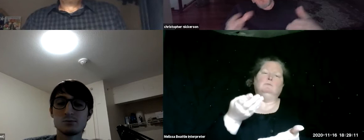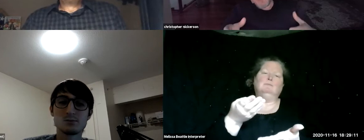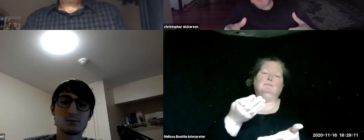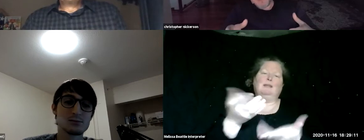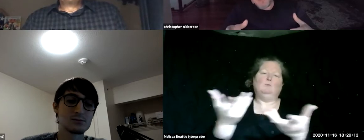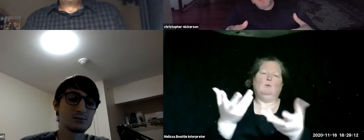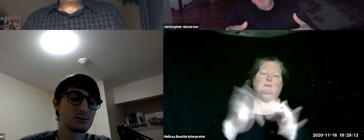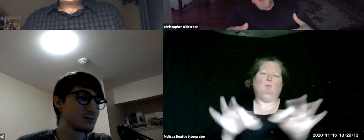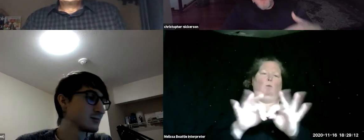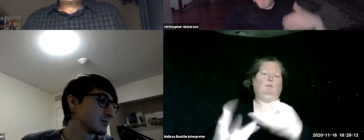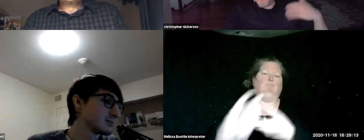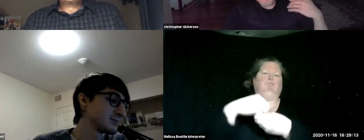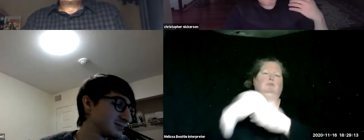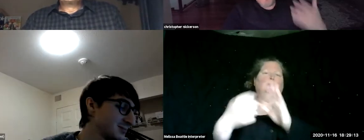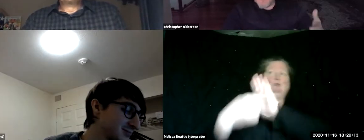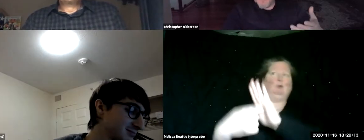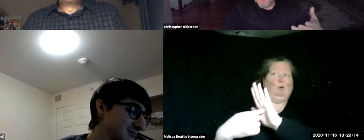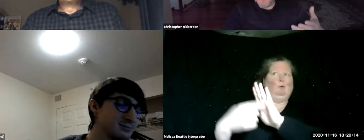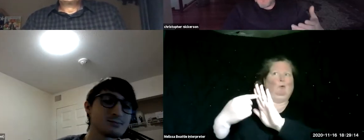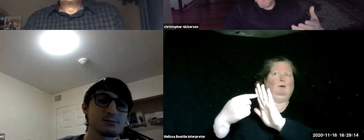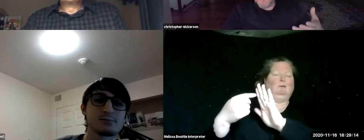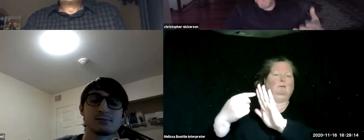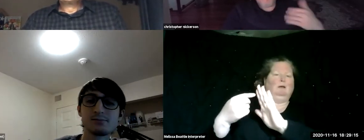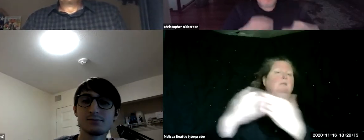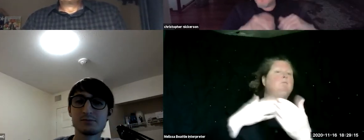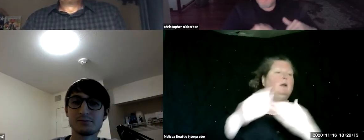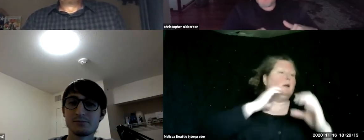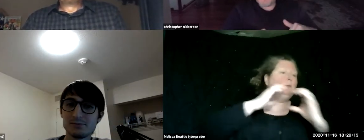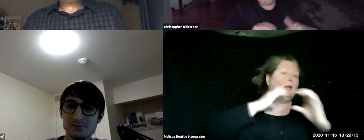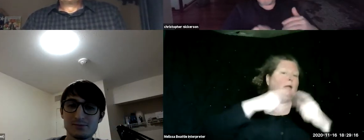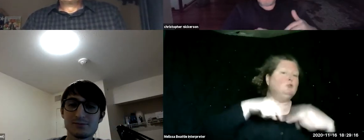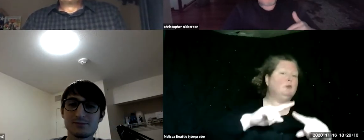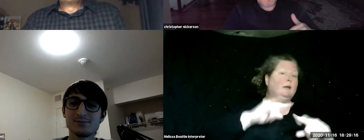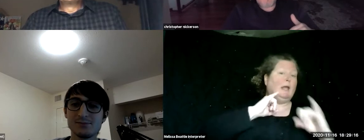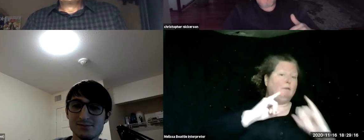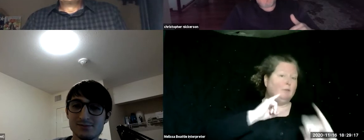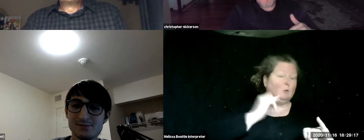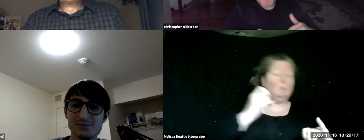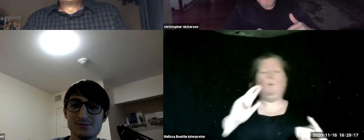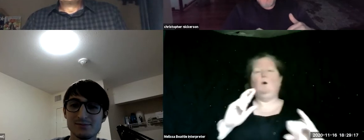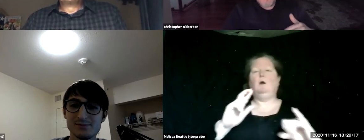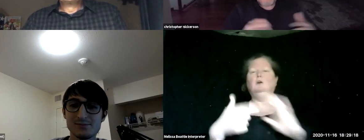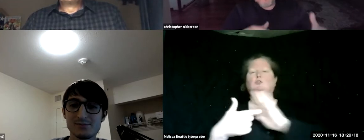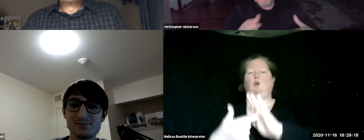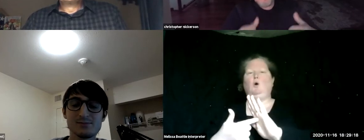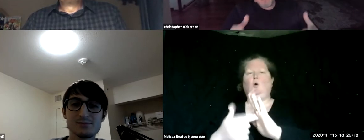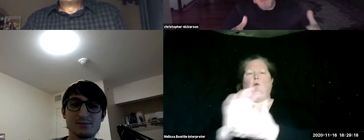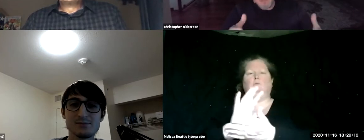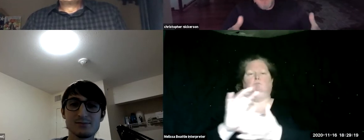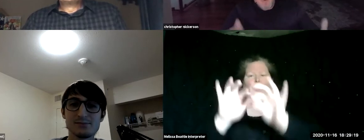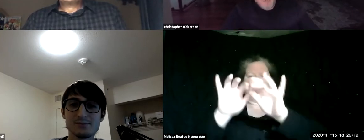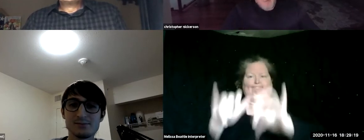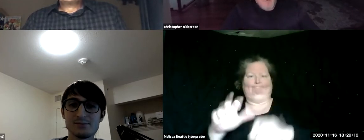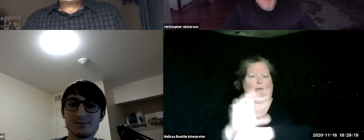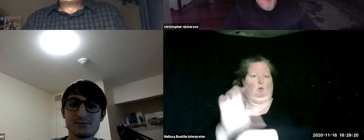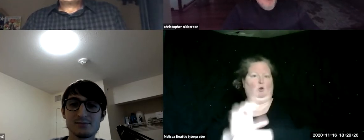when you can show those things to people, whether it's just communicating with them in an interview, or you can show them on the keys that you can get after it, I think all of those things